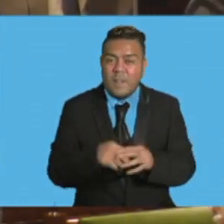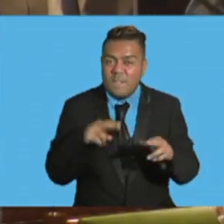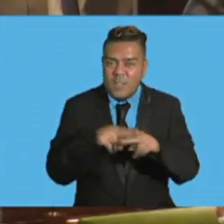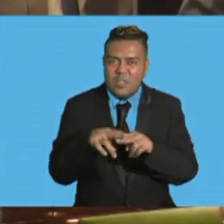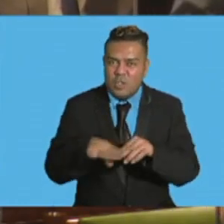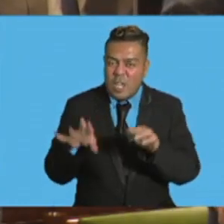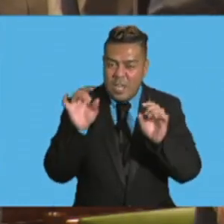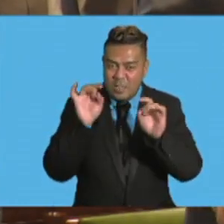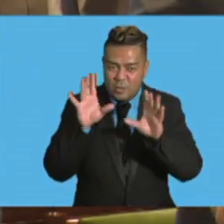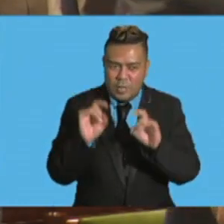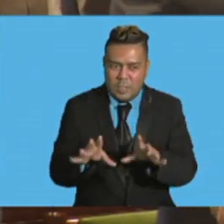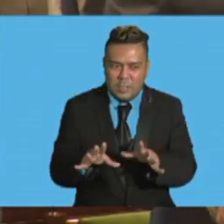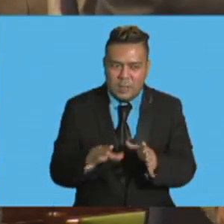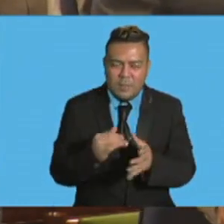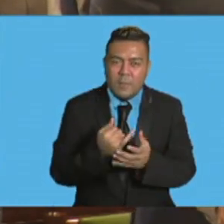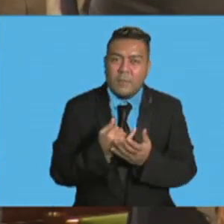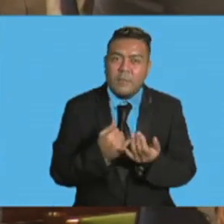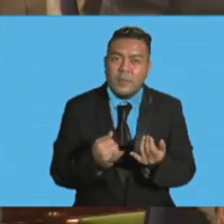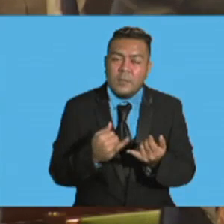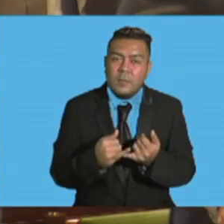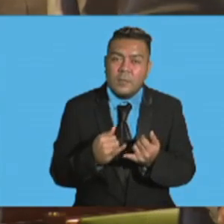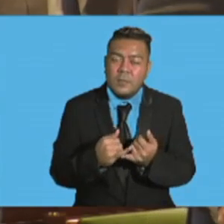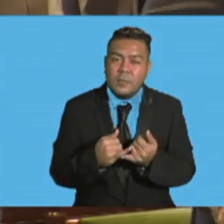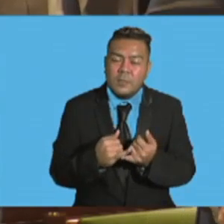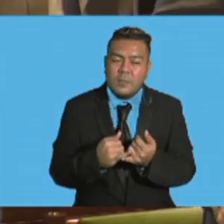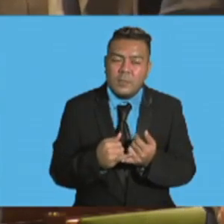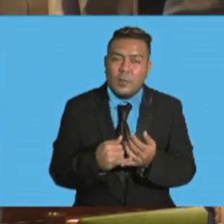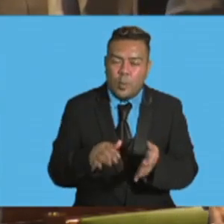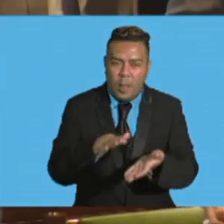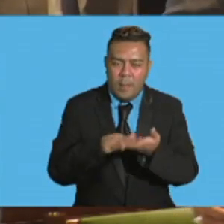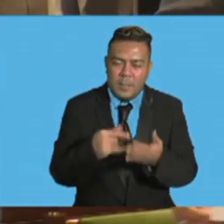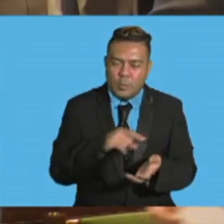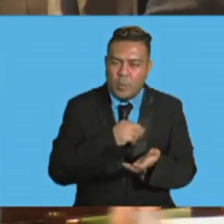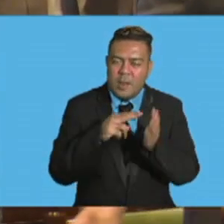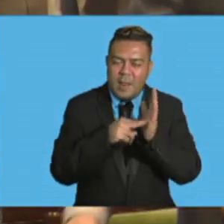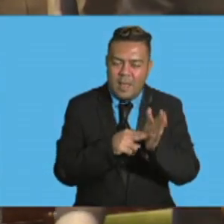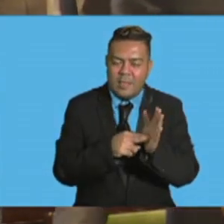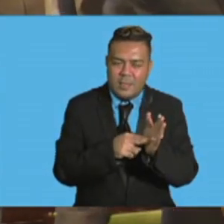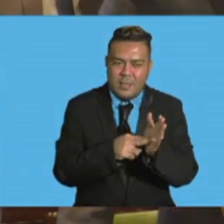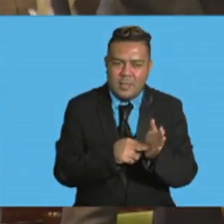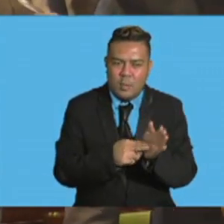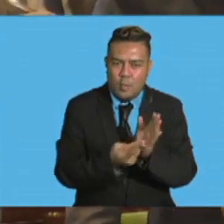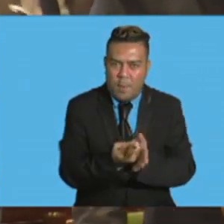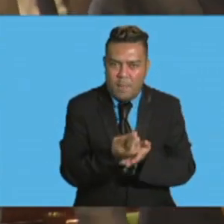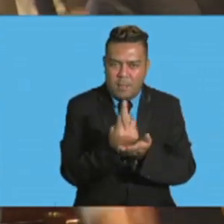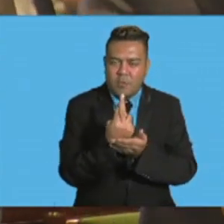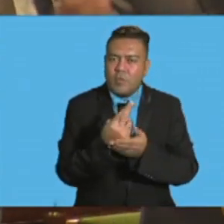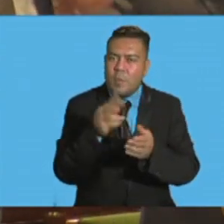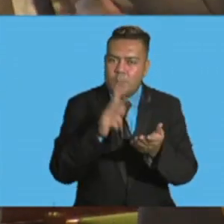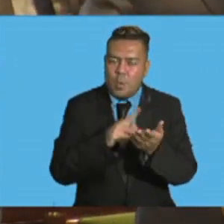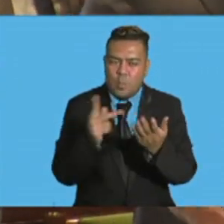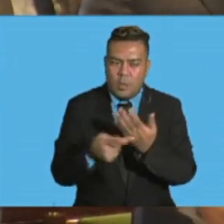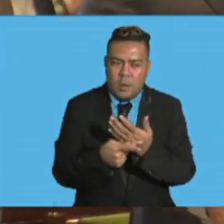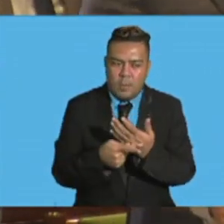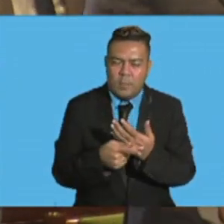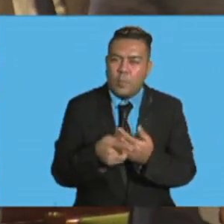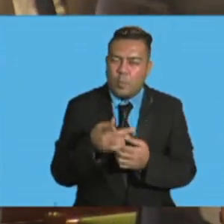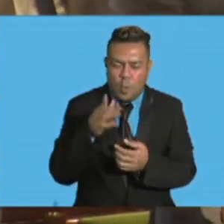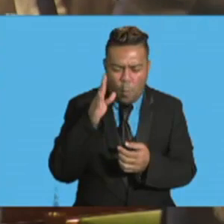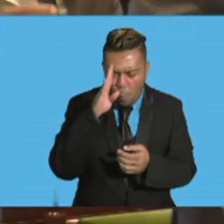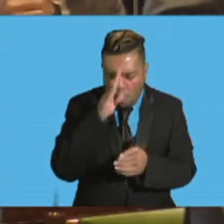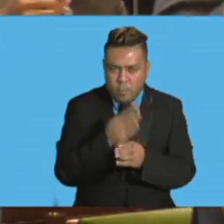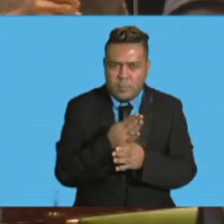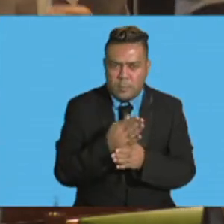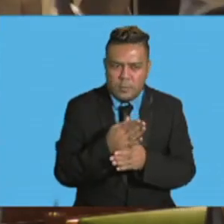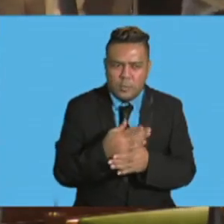are very keen to use some of that financing to help us with the Nandi rehabilitation project, which we hope to actually get the bricks and mortar starting